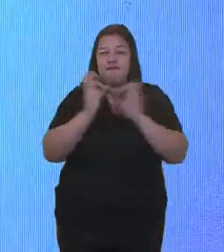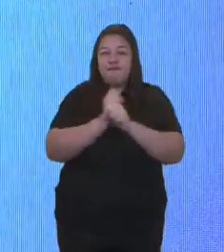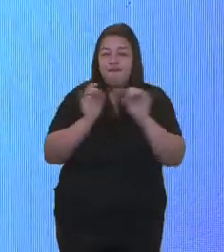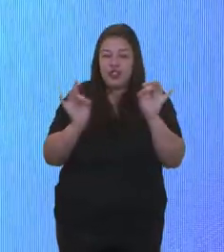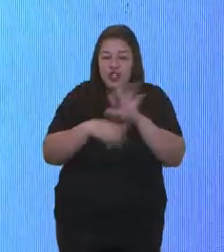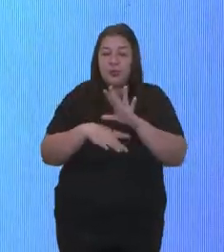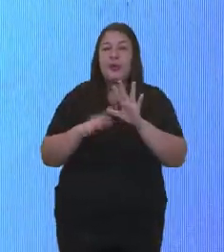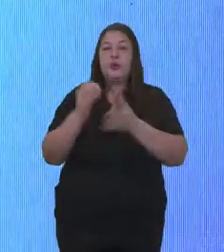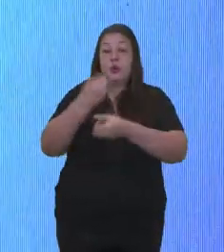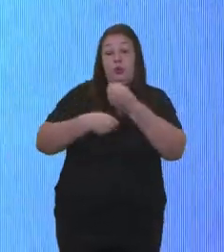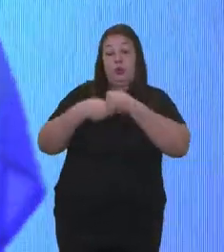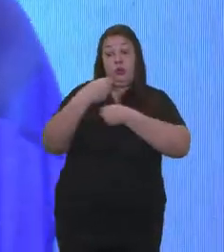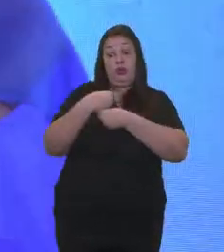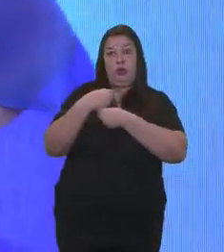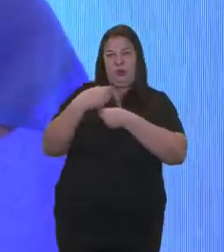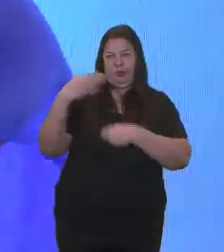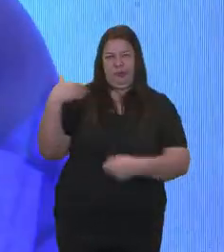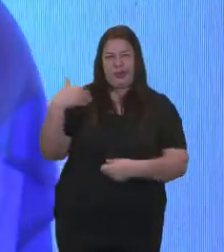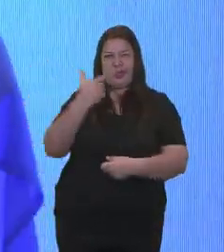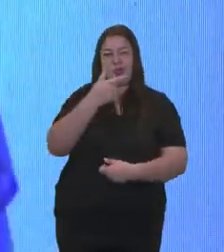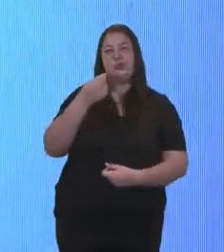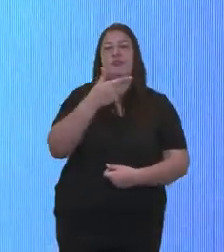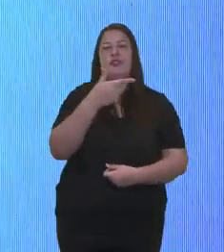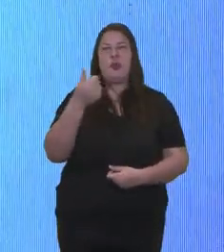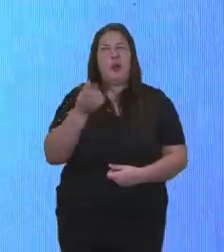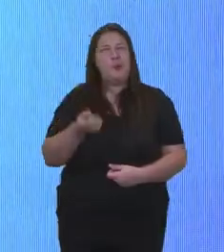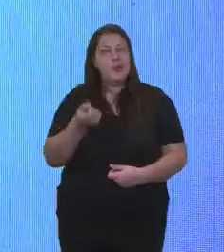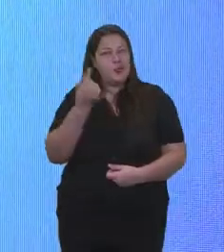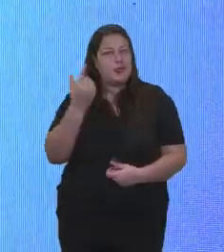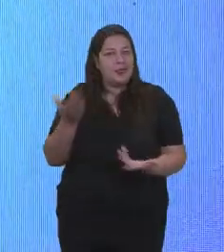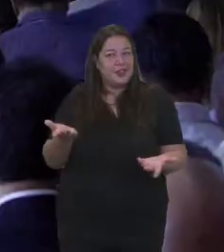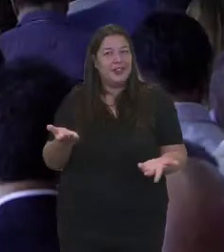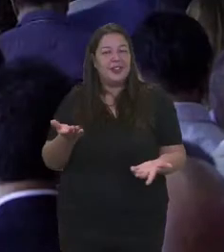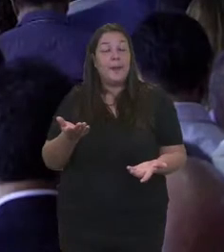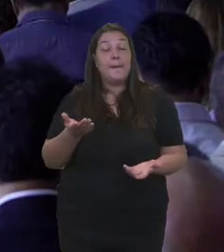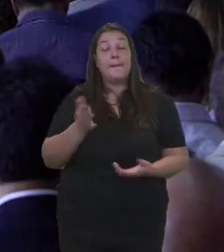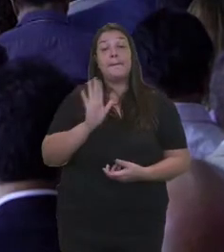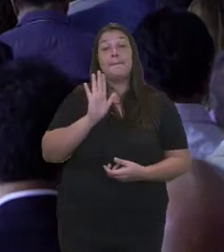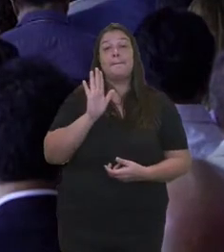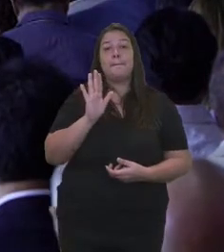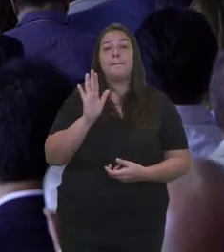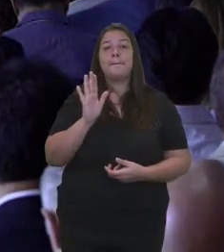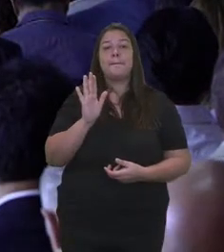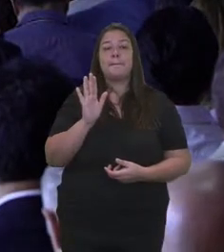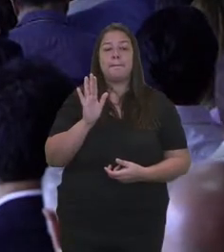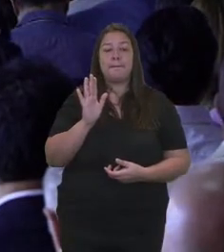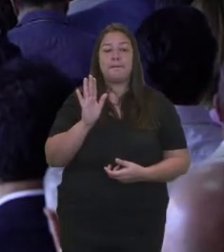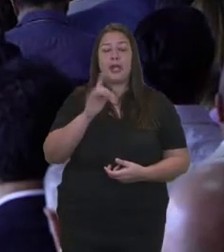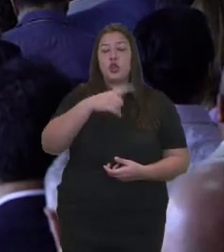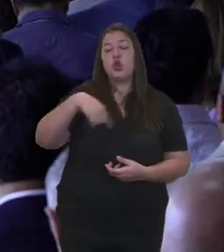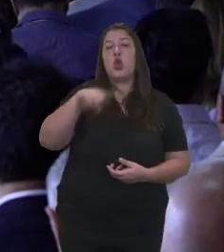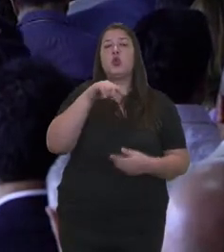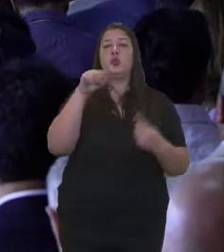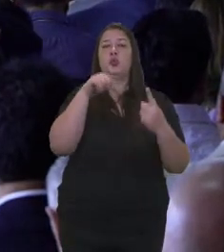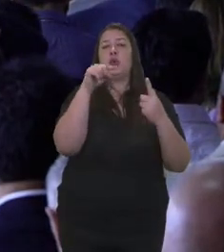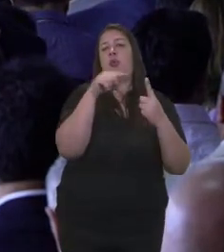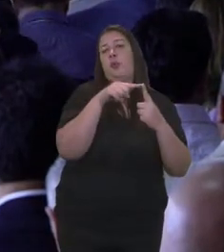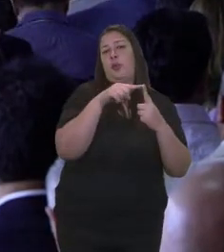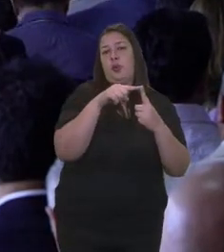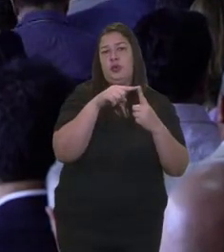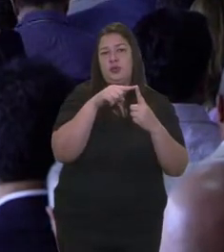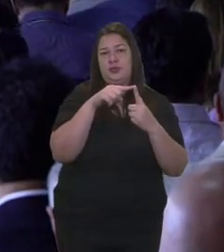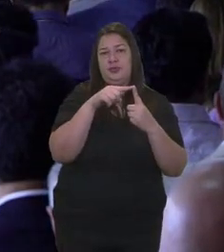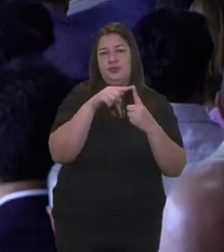I'll start with the sentence that of the closing of last year's meeting. You all know that Team Talks has a